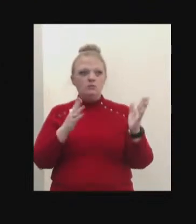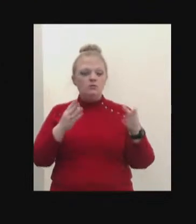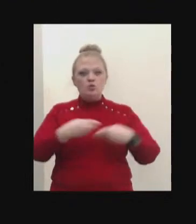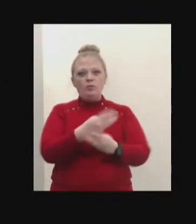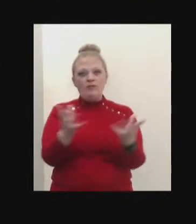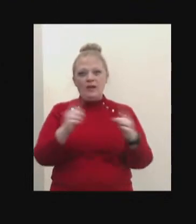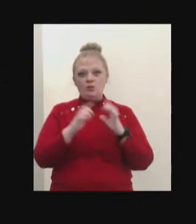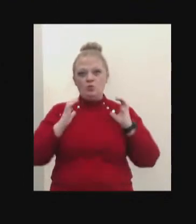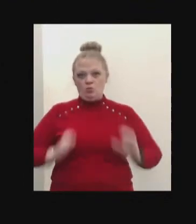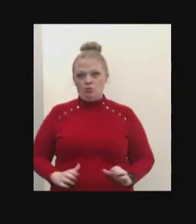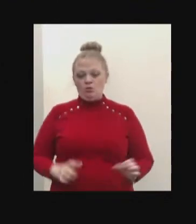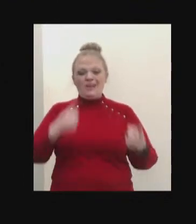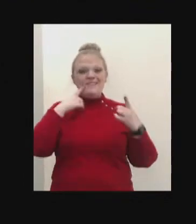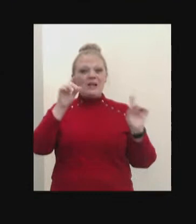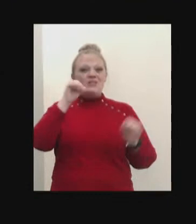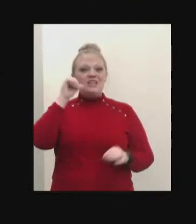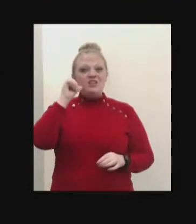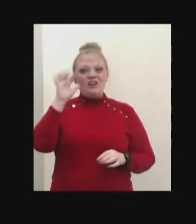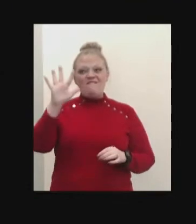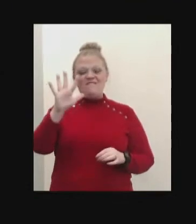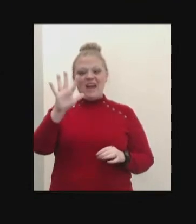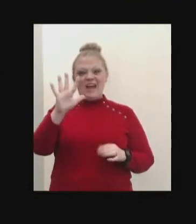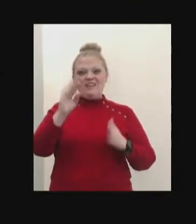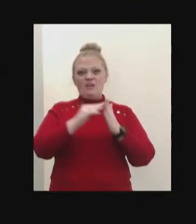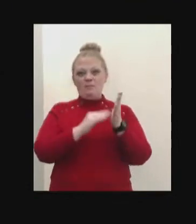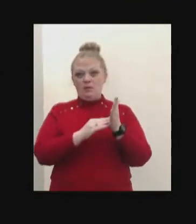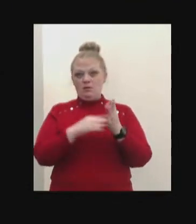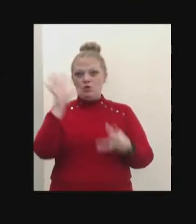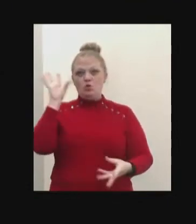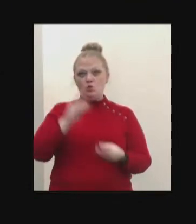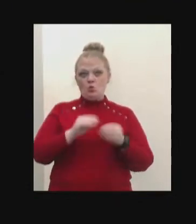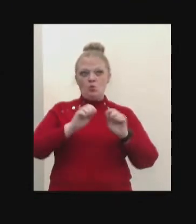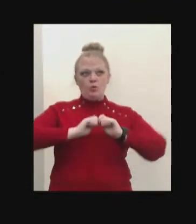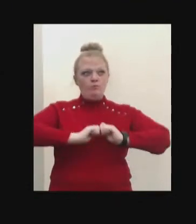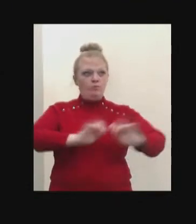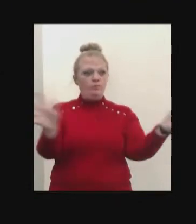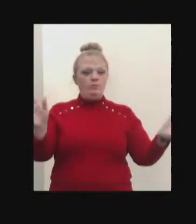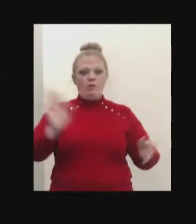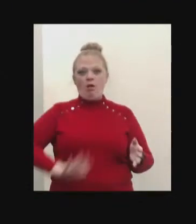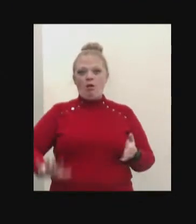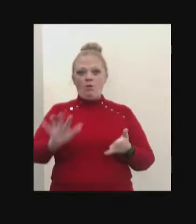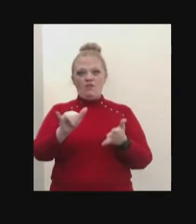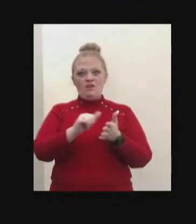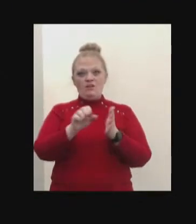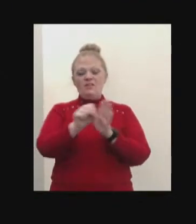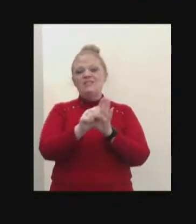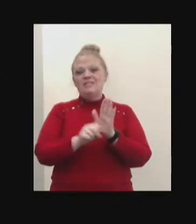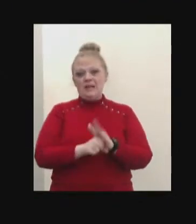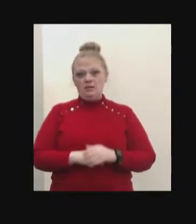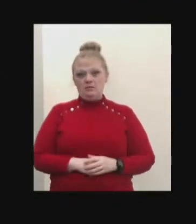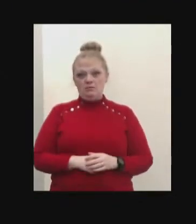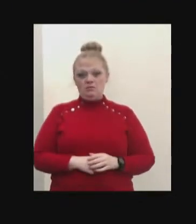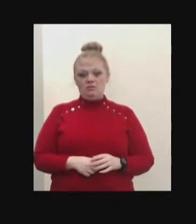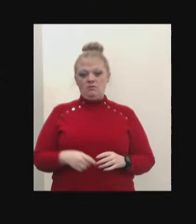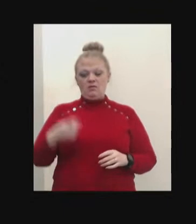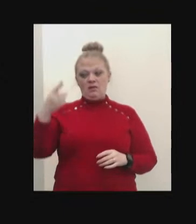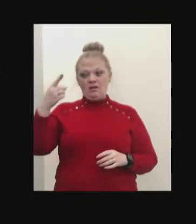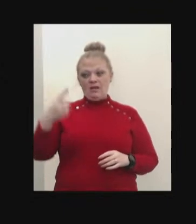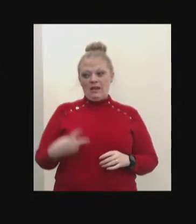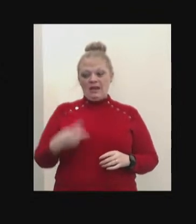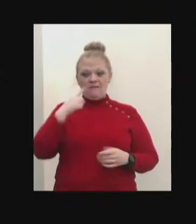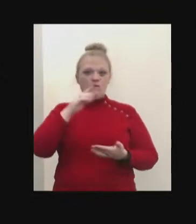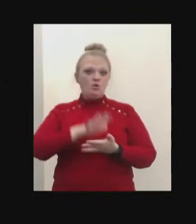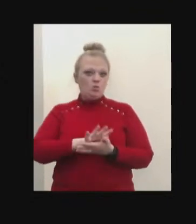announced yesterday that 5 million in total will be distributed across New York State. Half of them primarily for the school